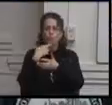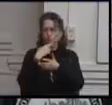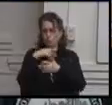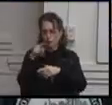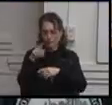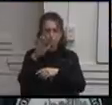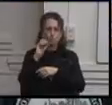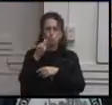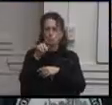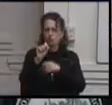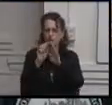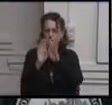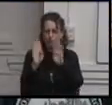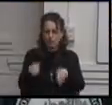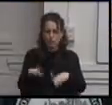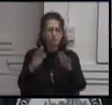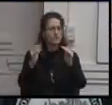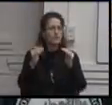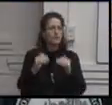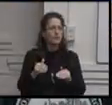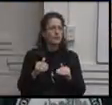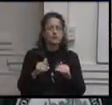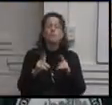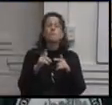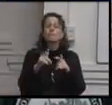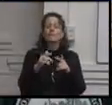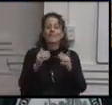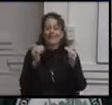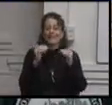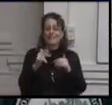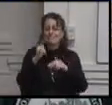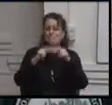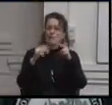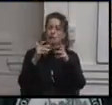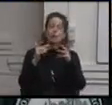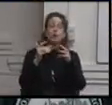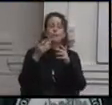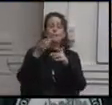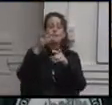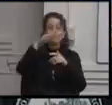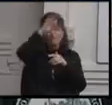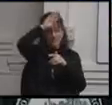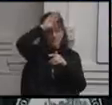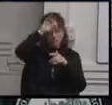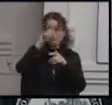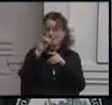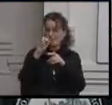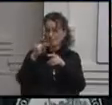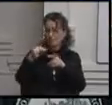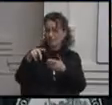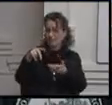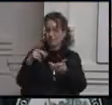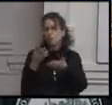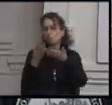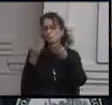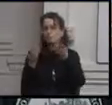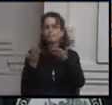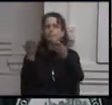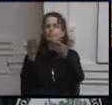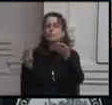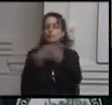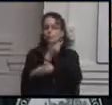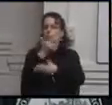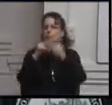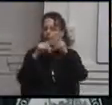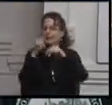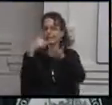grand list, the West Brattleboro Fire Station presentation and discussion, and as well more discussion on the